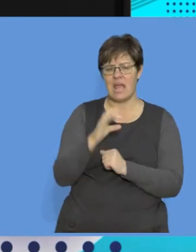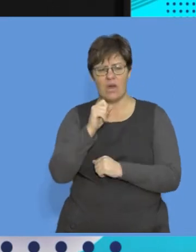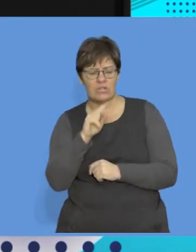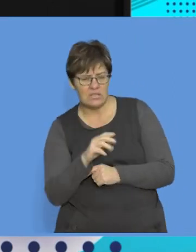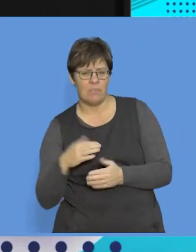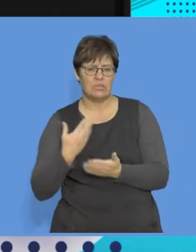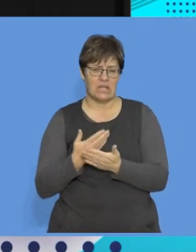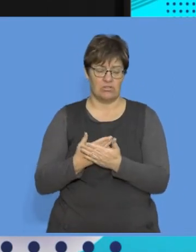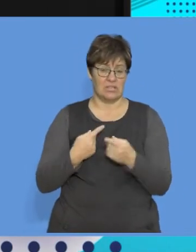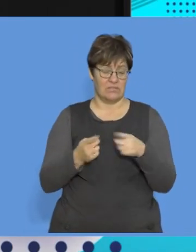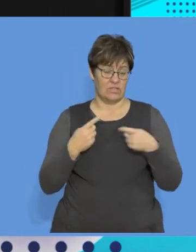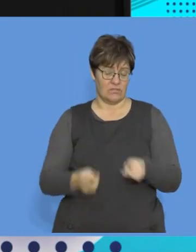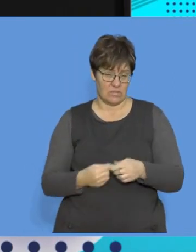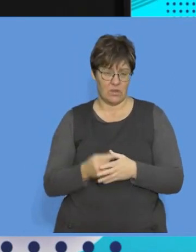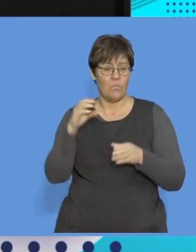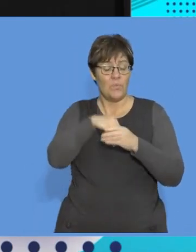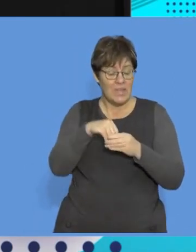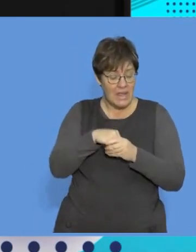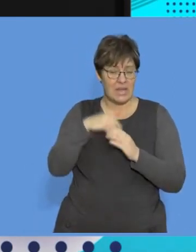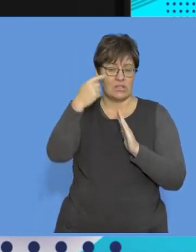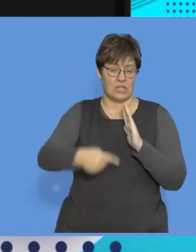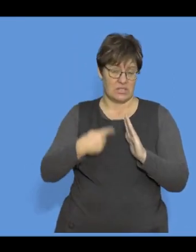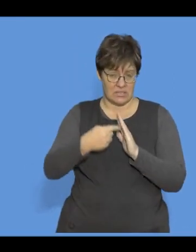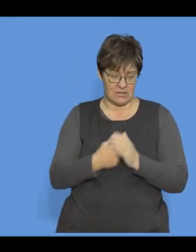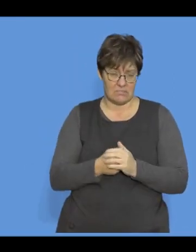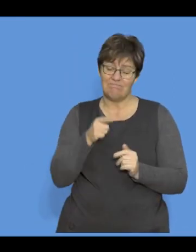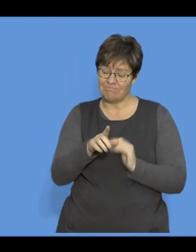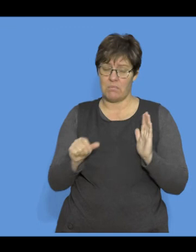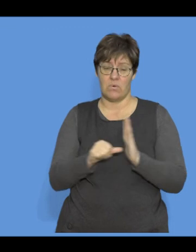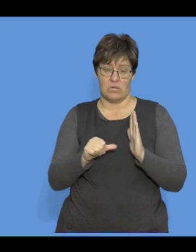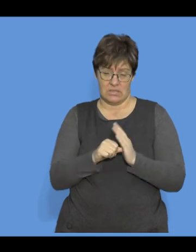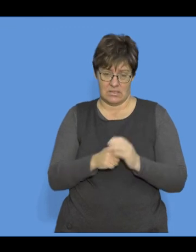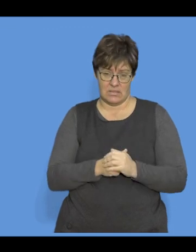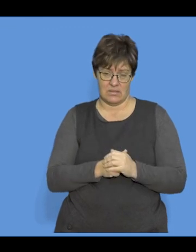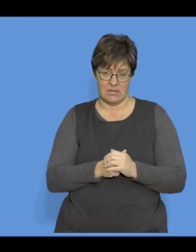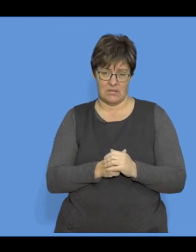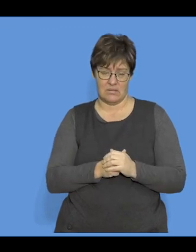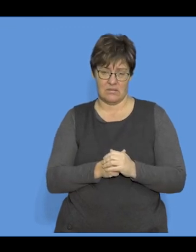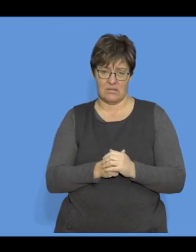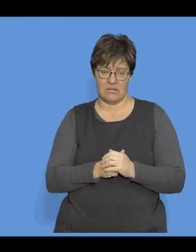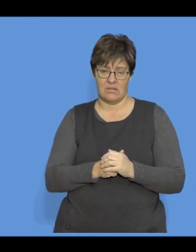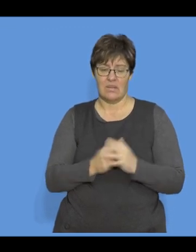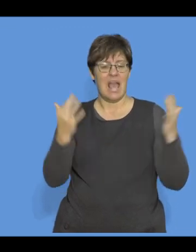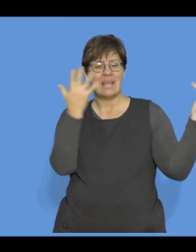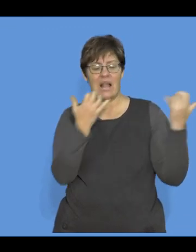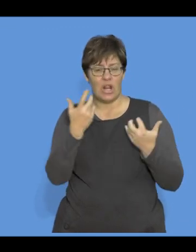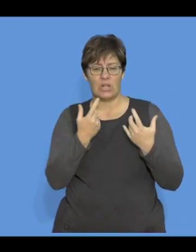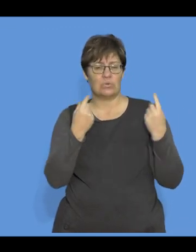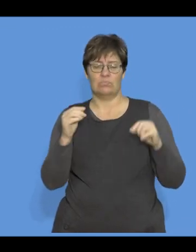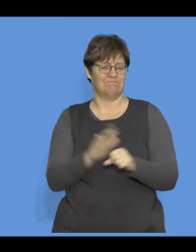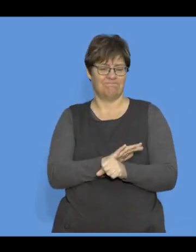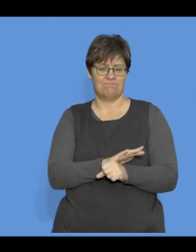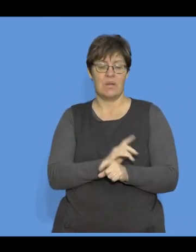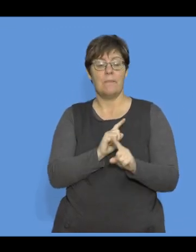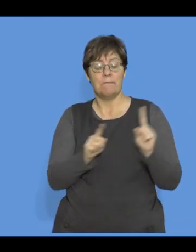difference in a circuit. Very important. Guys, I'm not going to do the calculation, but I want to go